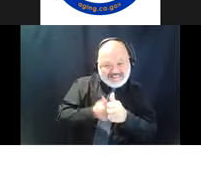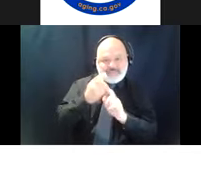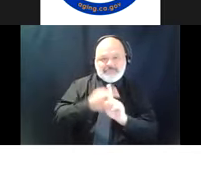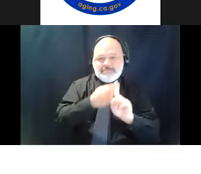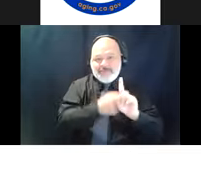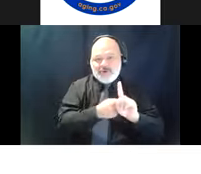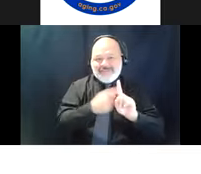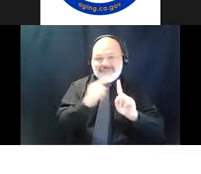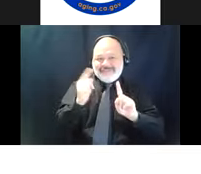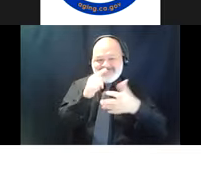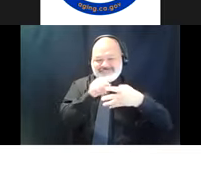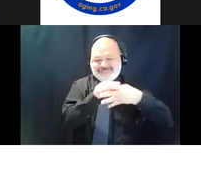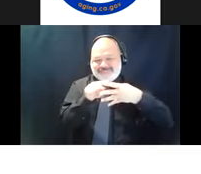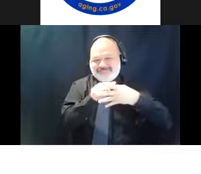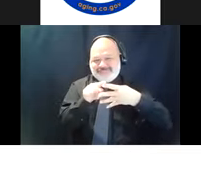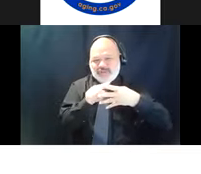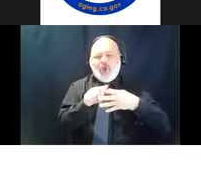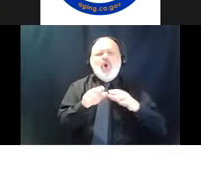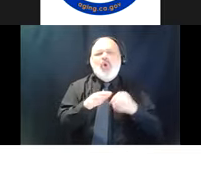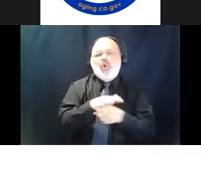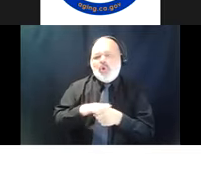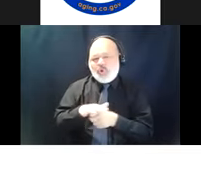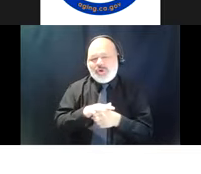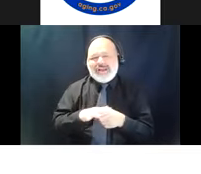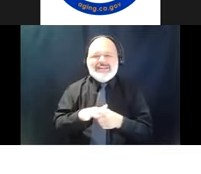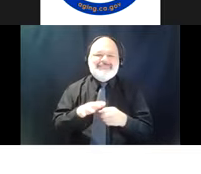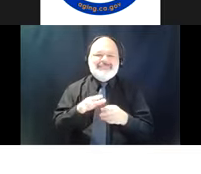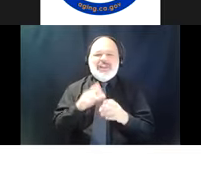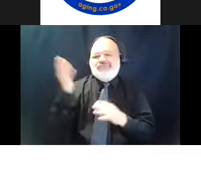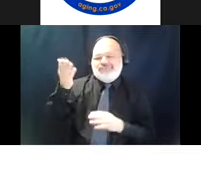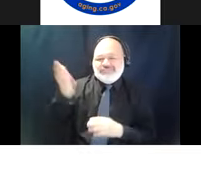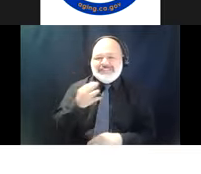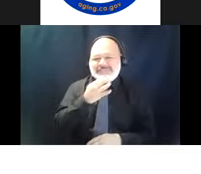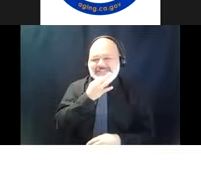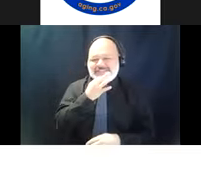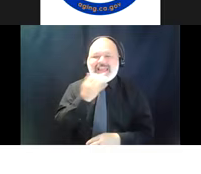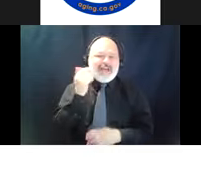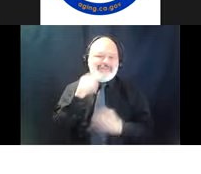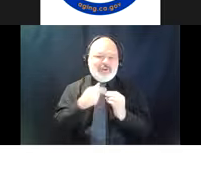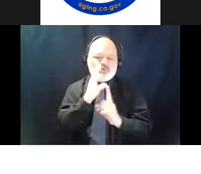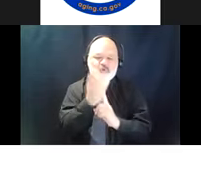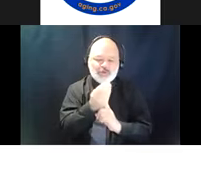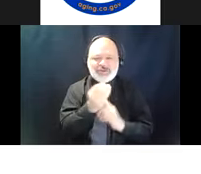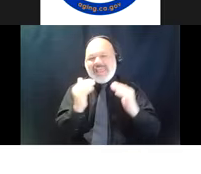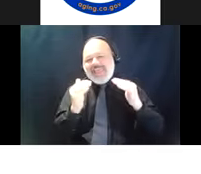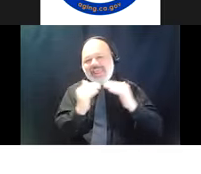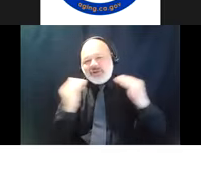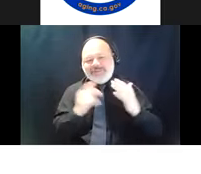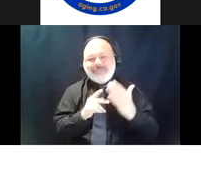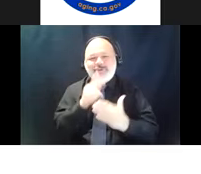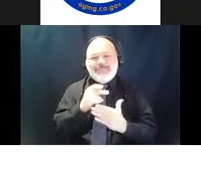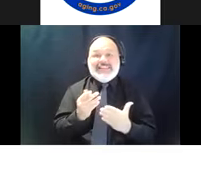And this features state and local speakers with expertise in subjects of cultural competency, equity, program, and service